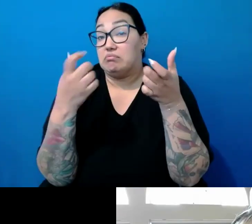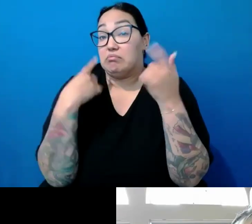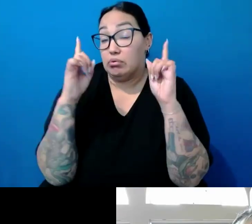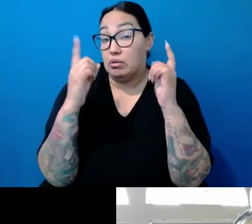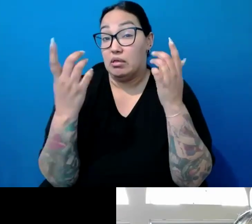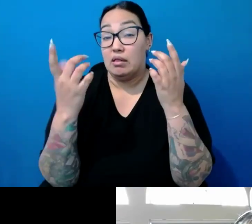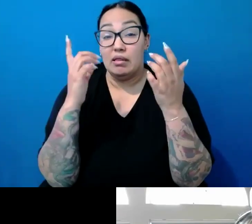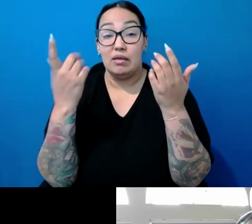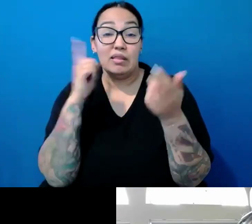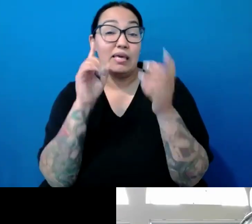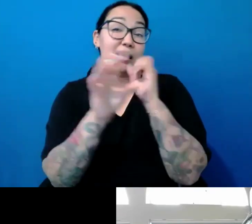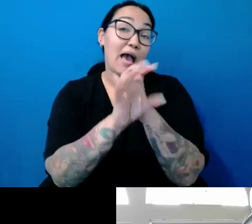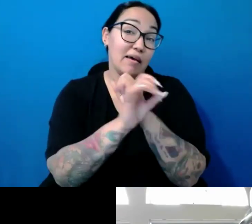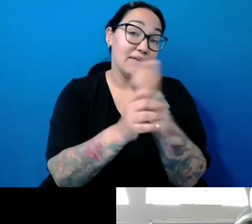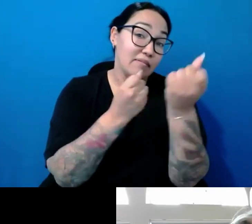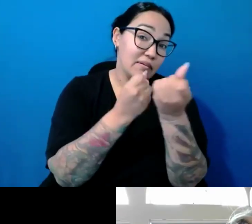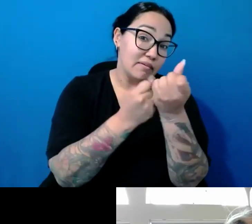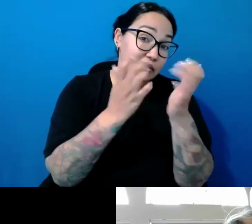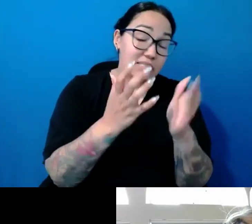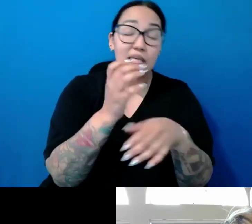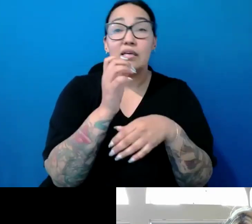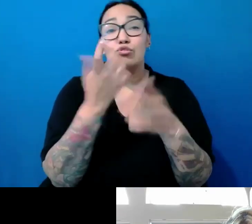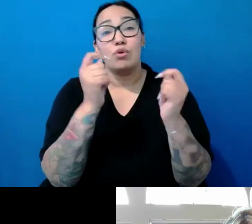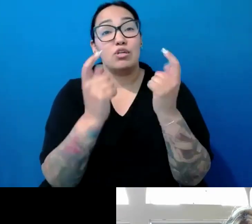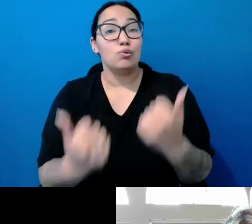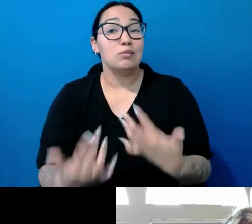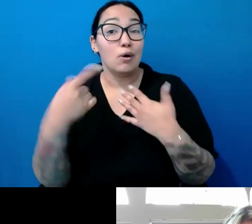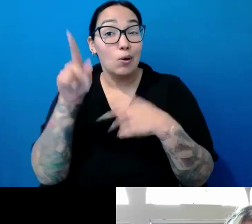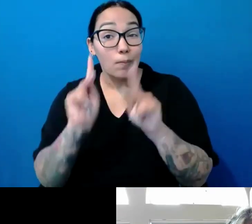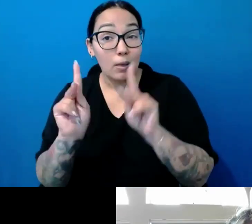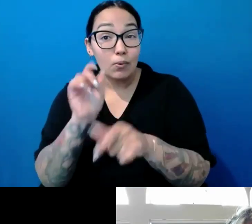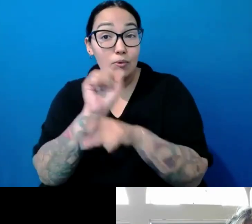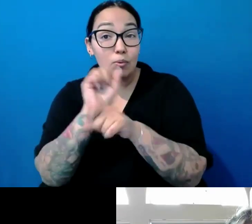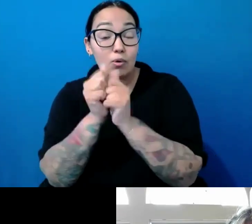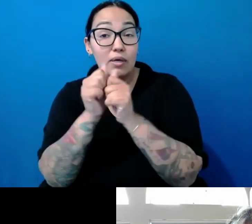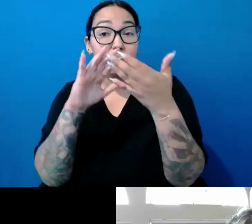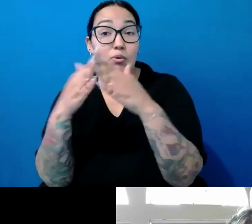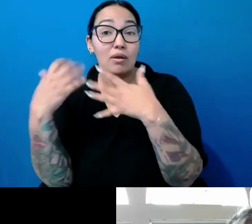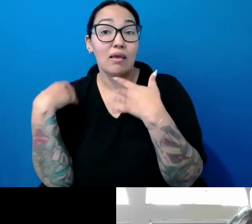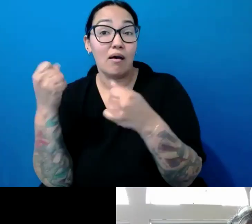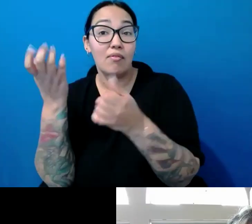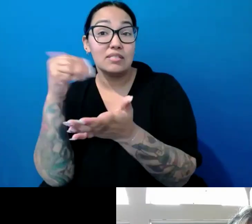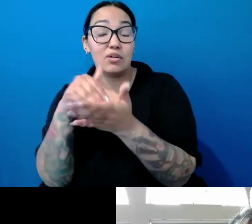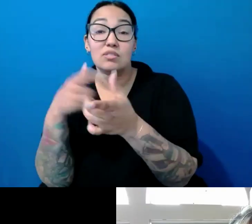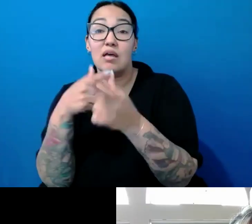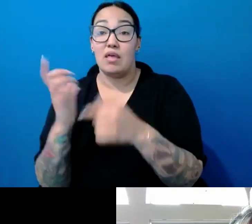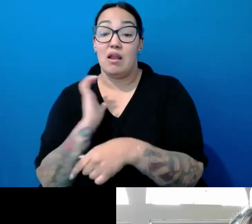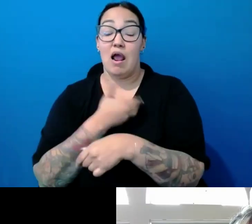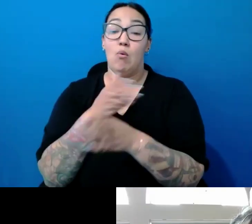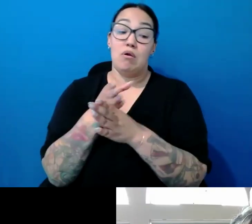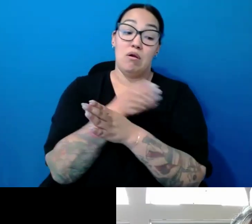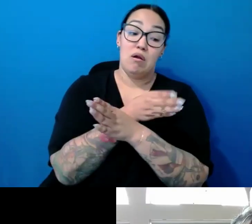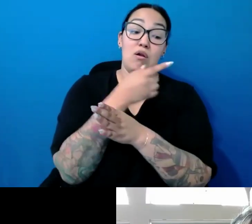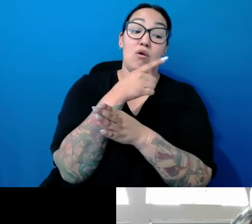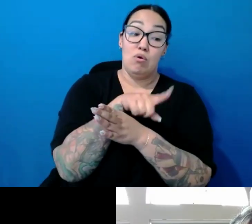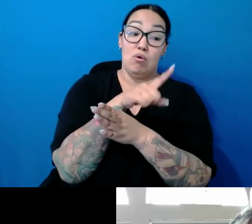advocacy center side as well, trying to inspire your folks to work with community health centers? And then on our side, we need to do the